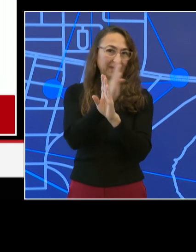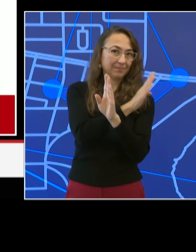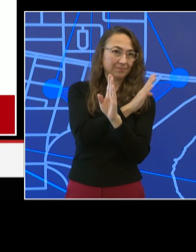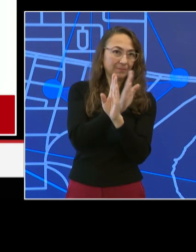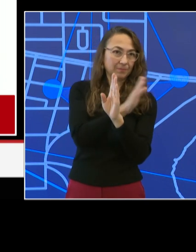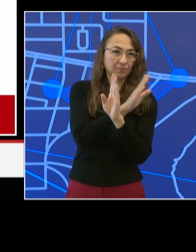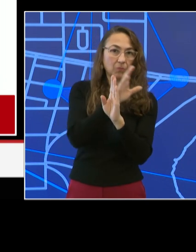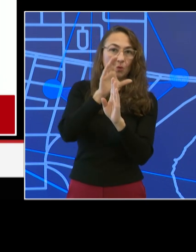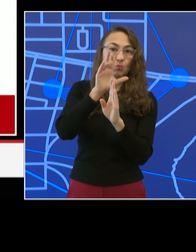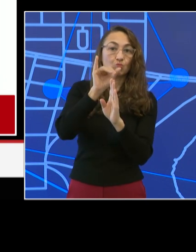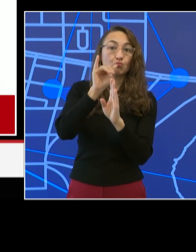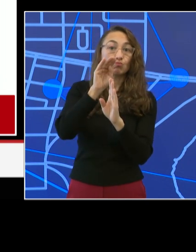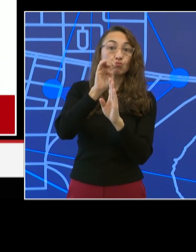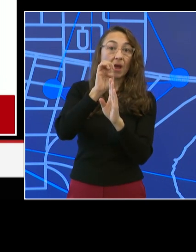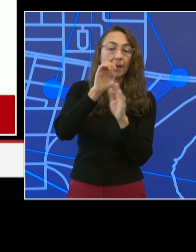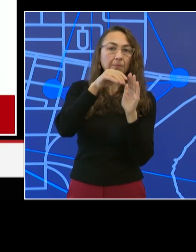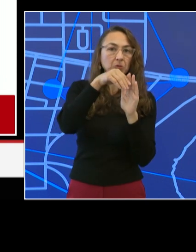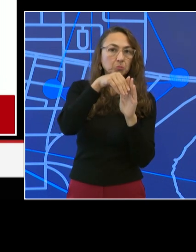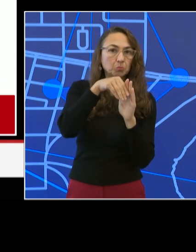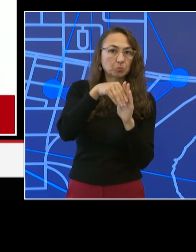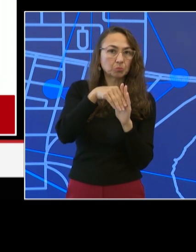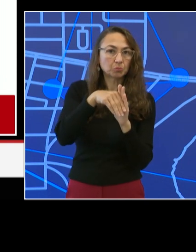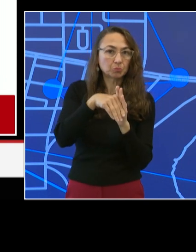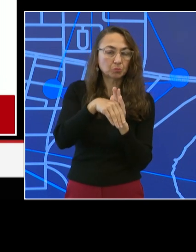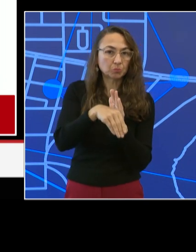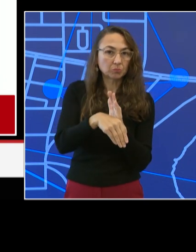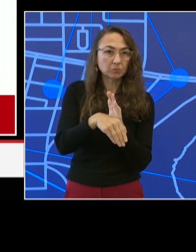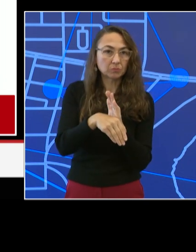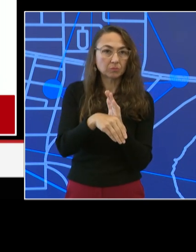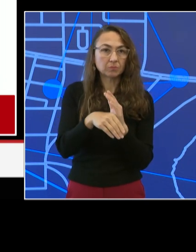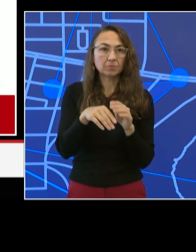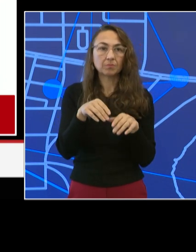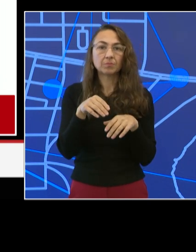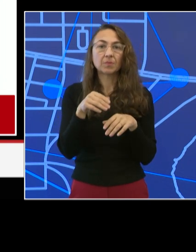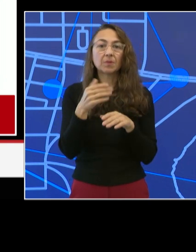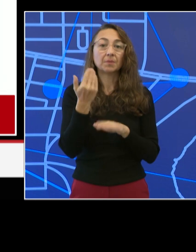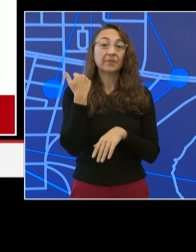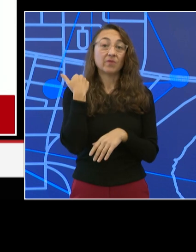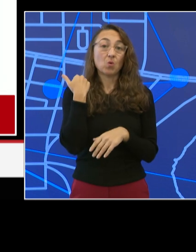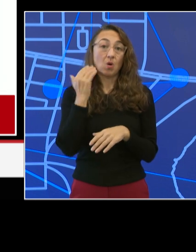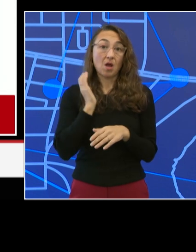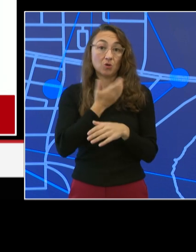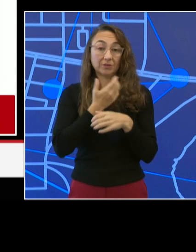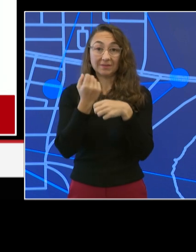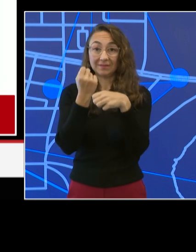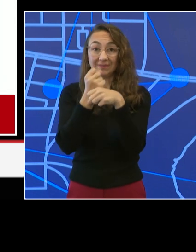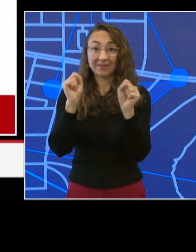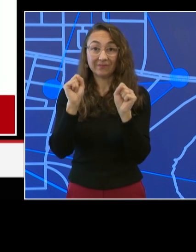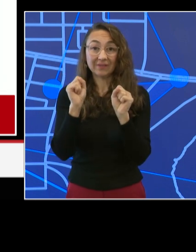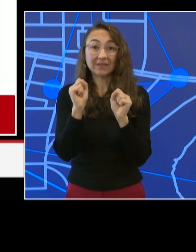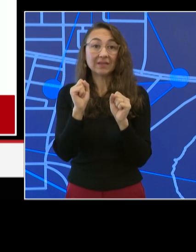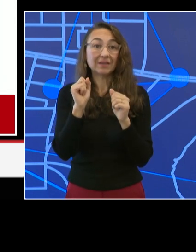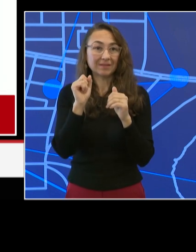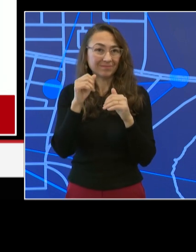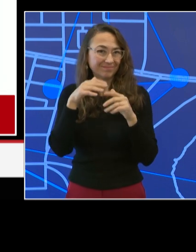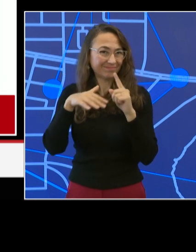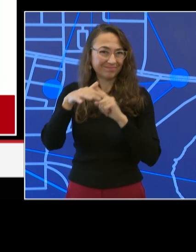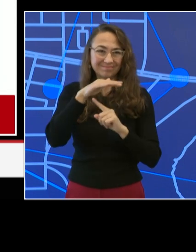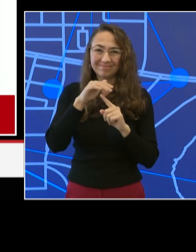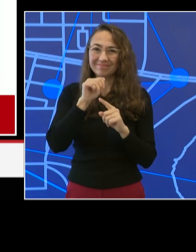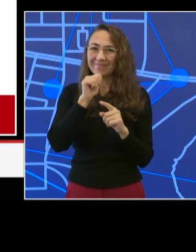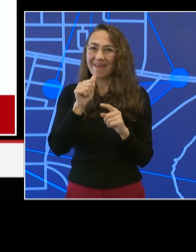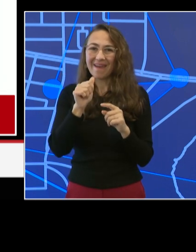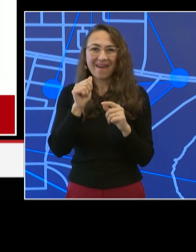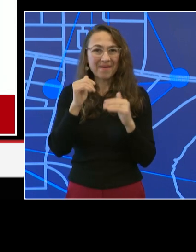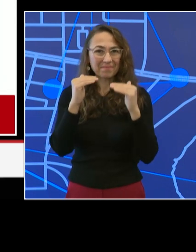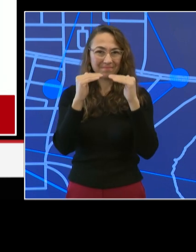bit unbalanced. As you notice, there's a lot of data on this slide here, but it tells the story of how we're making sustained